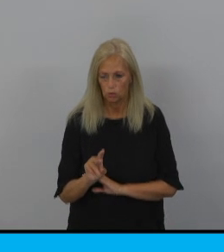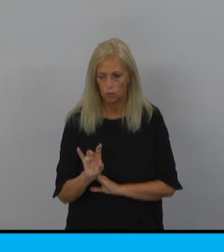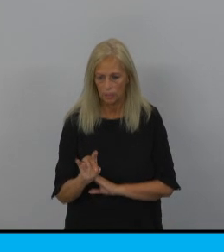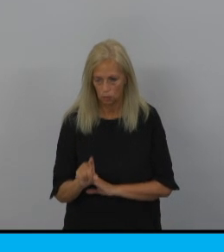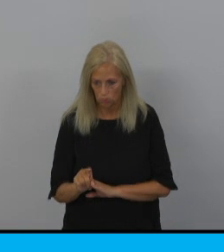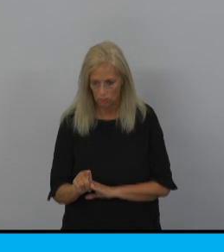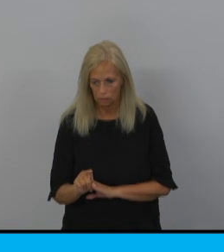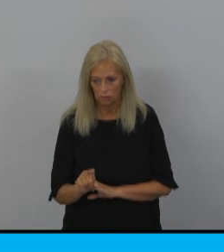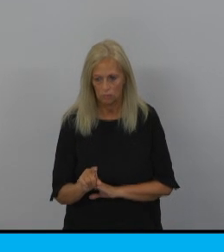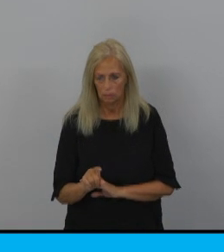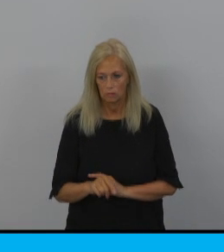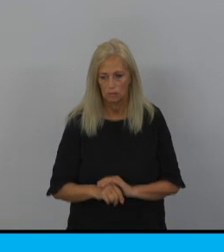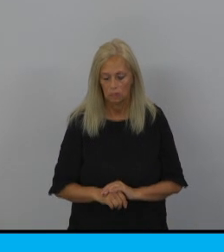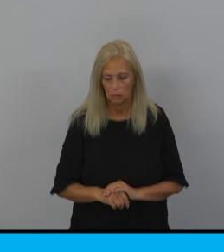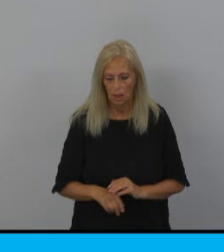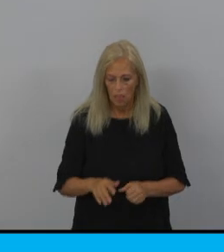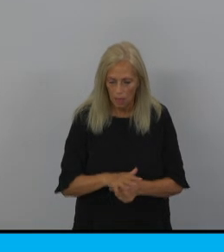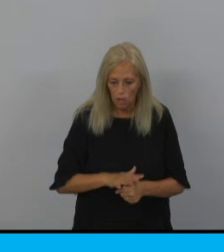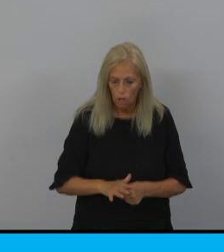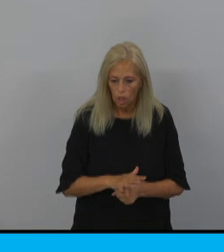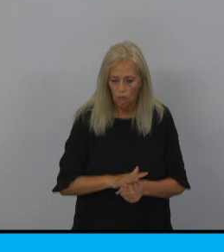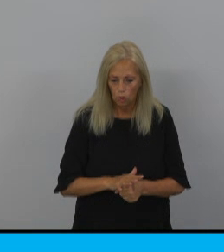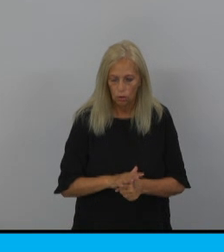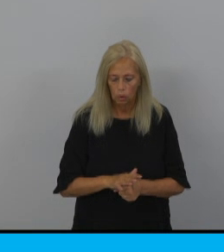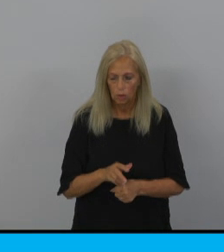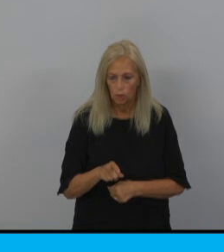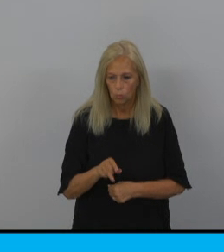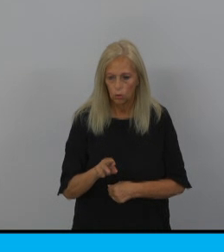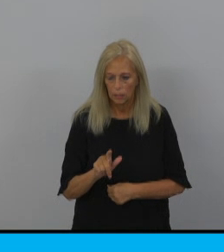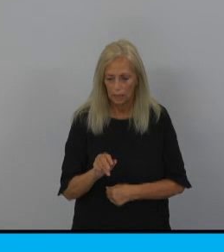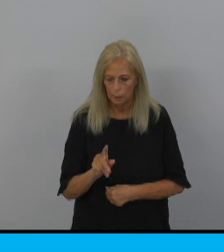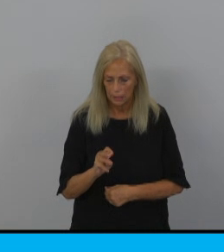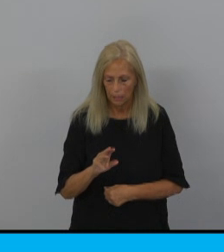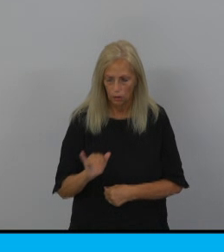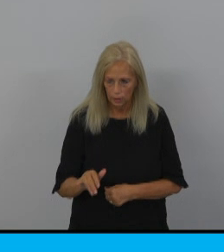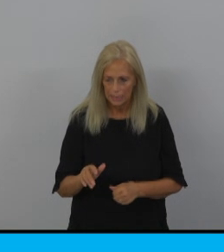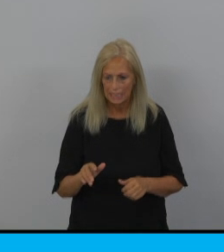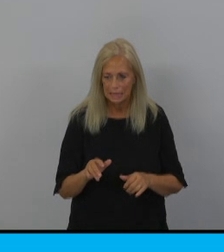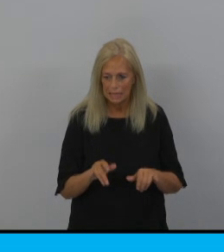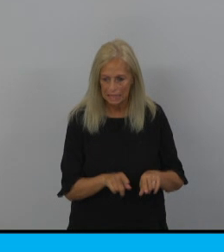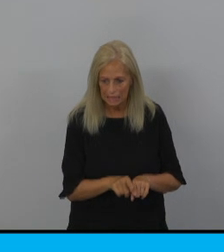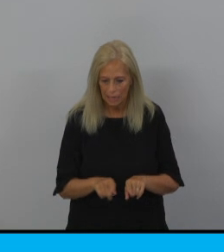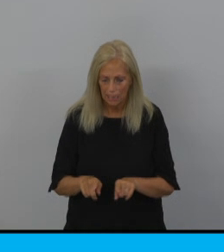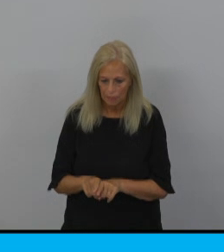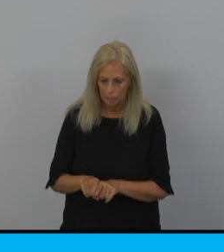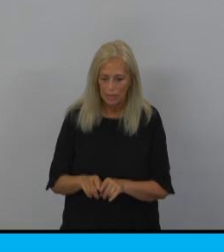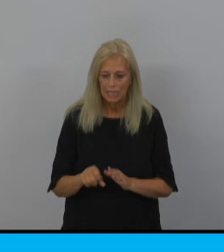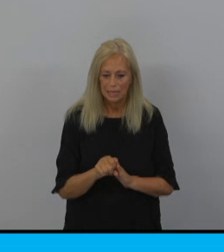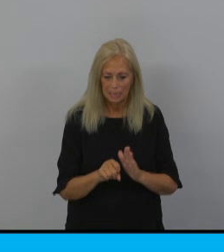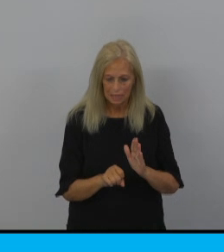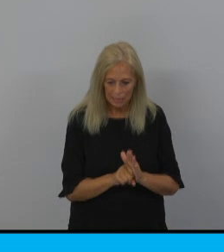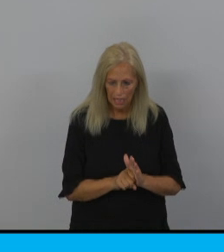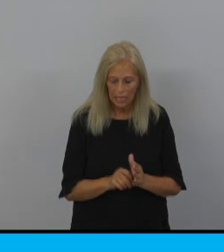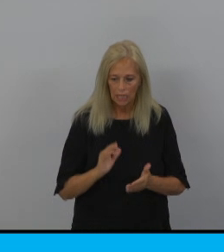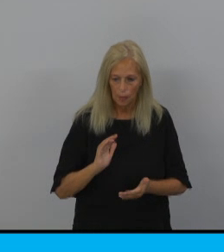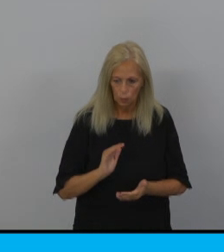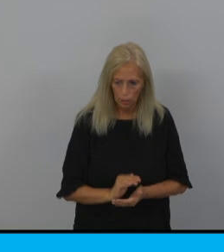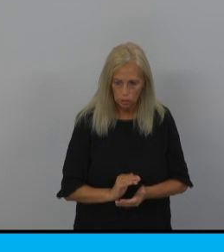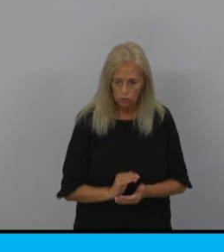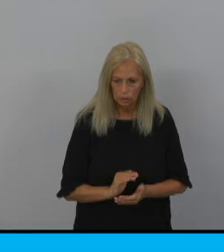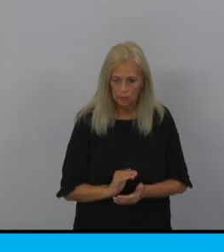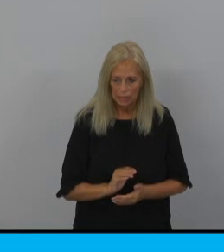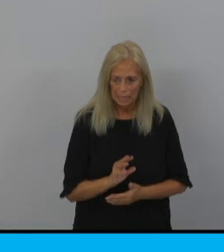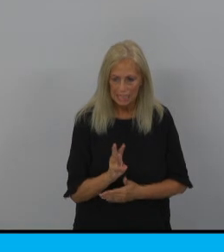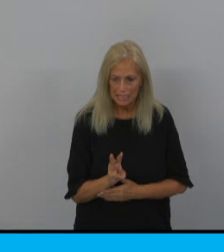0.6281. The local preliminary MCR is the same. The state compression percentage was